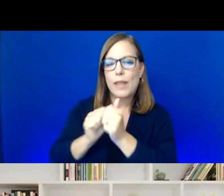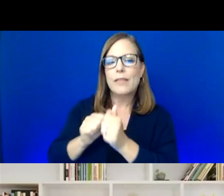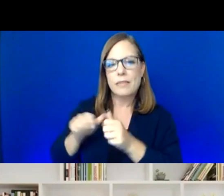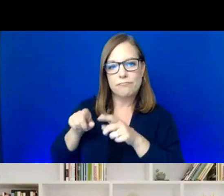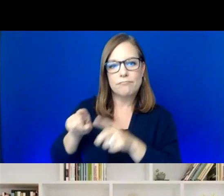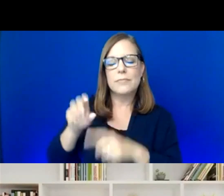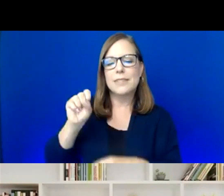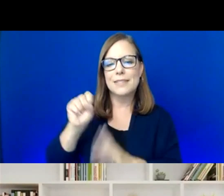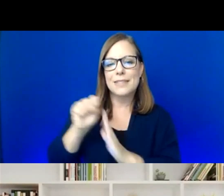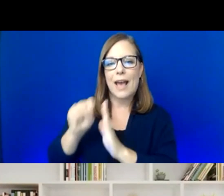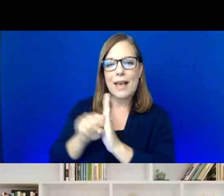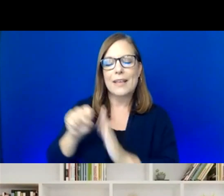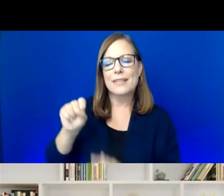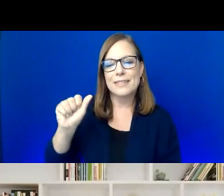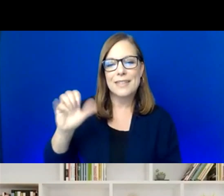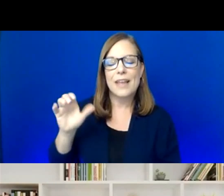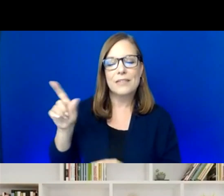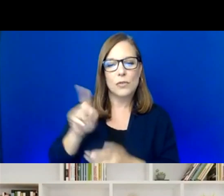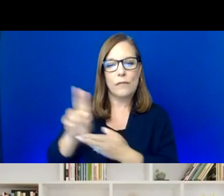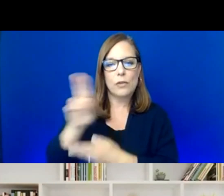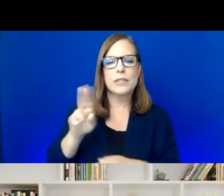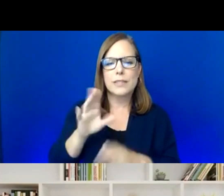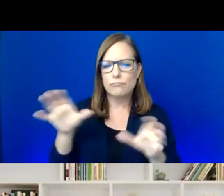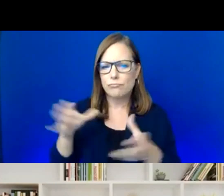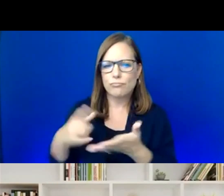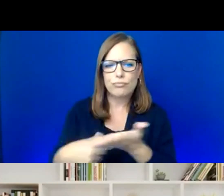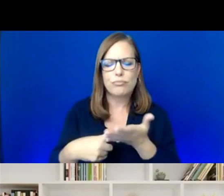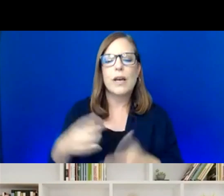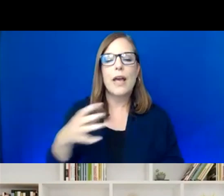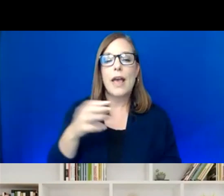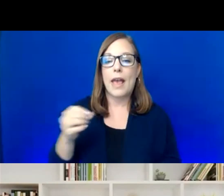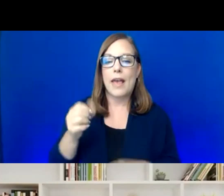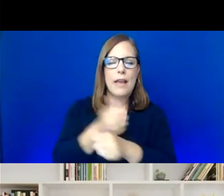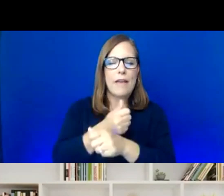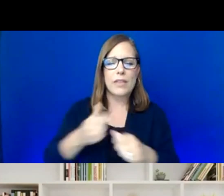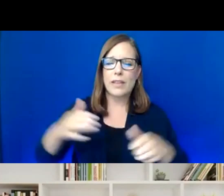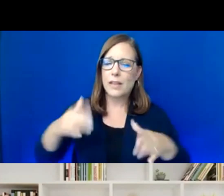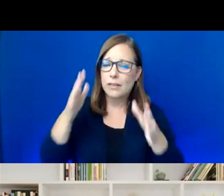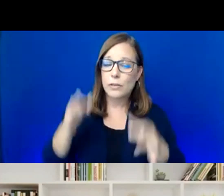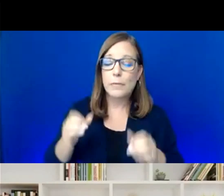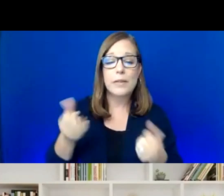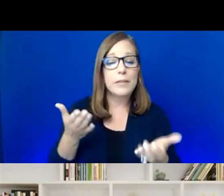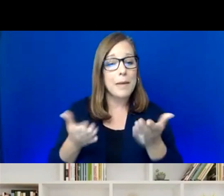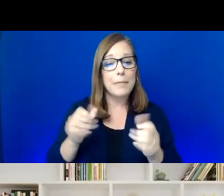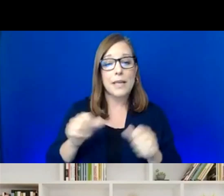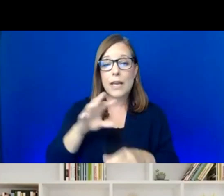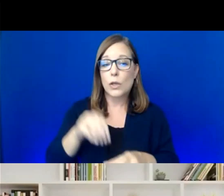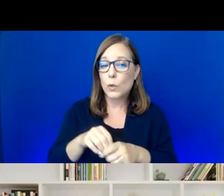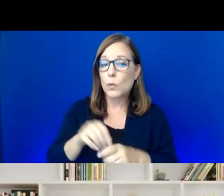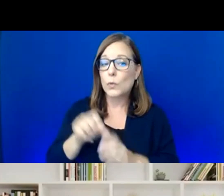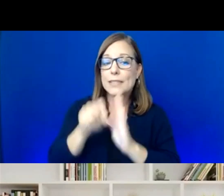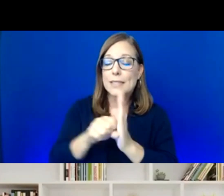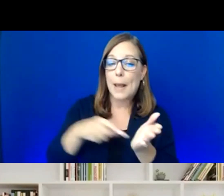can result in is, it could possibly, everything still to be determined. It could include state bills, budget, or